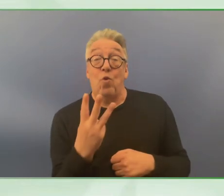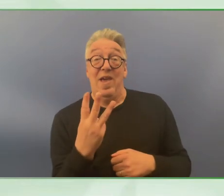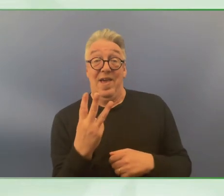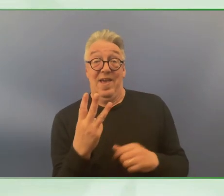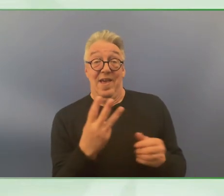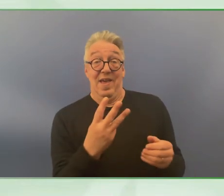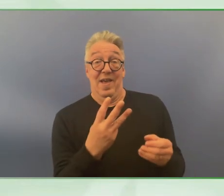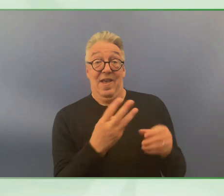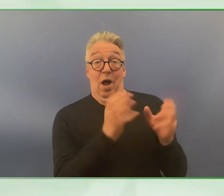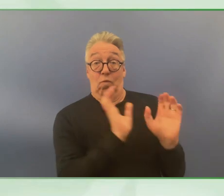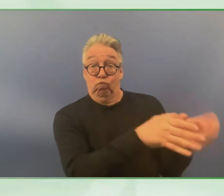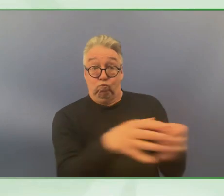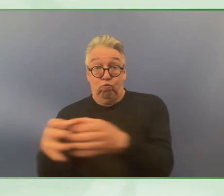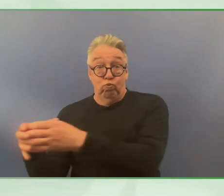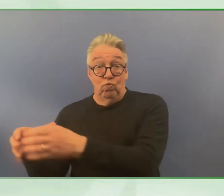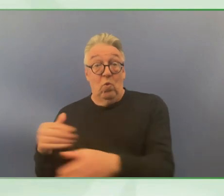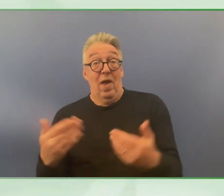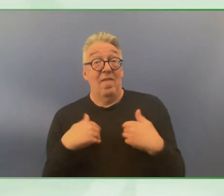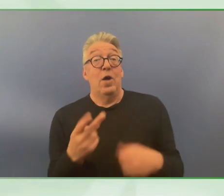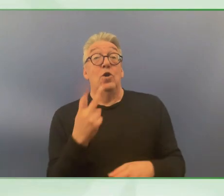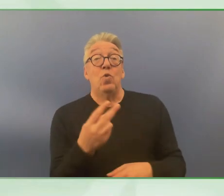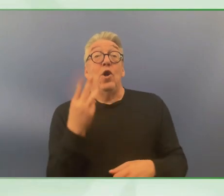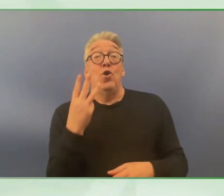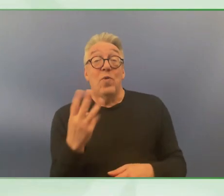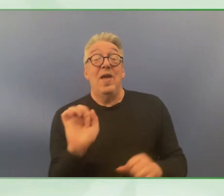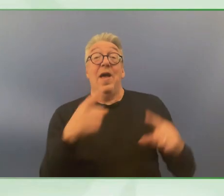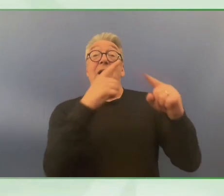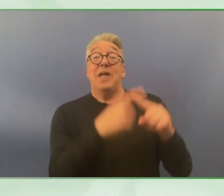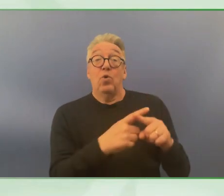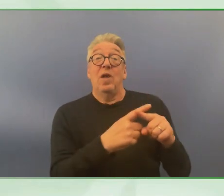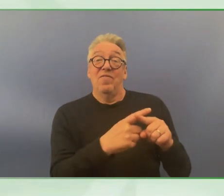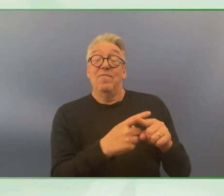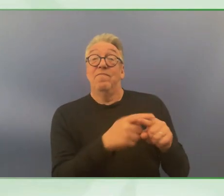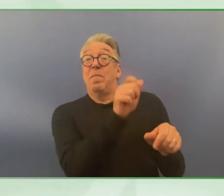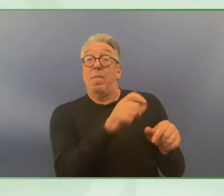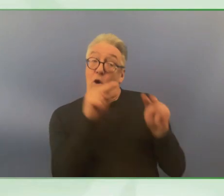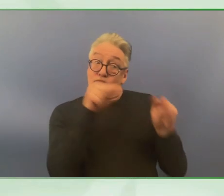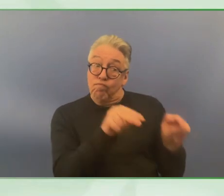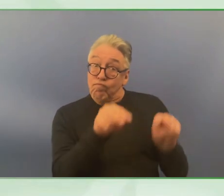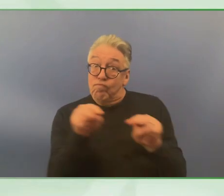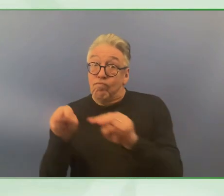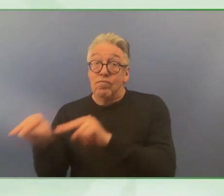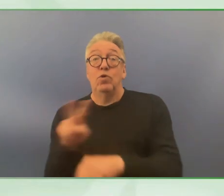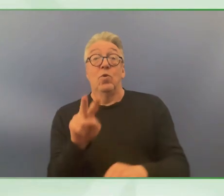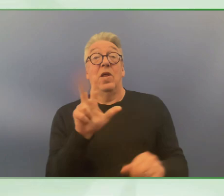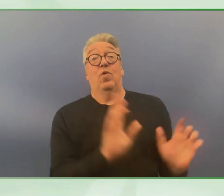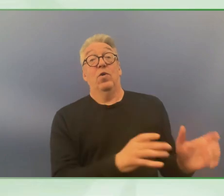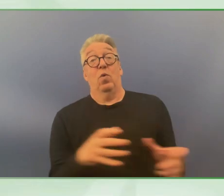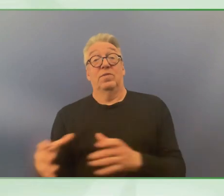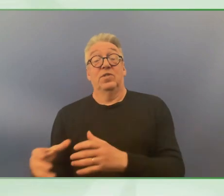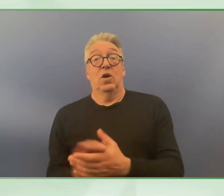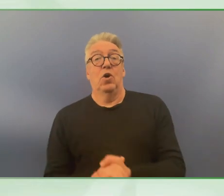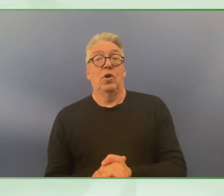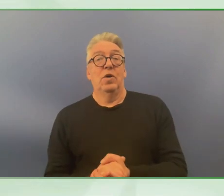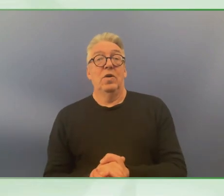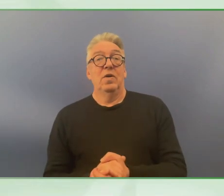already 23 executive sponsors for those groups. And so sponsorship is obviously not the starting point,